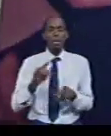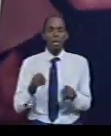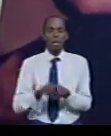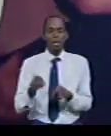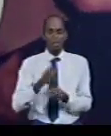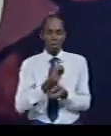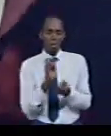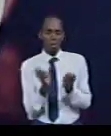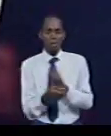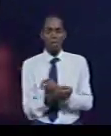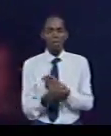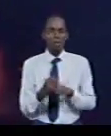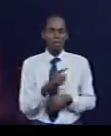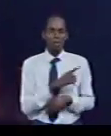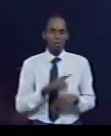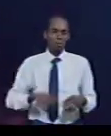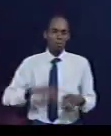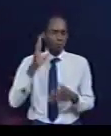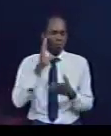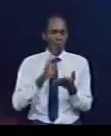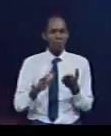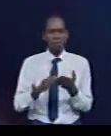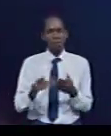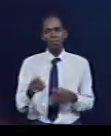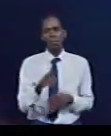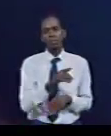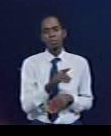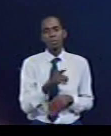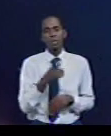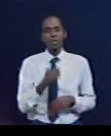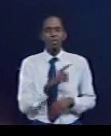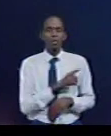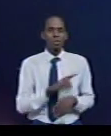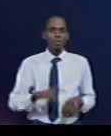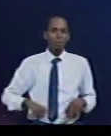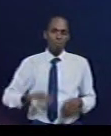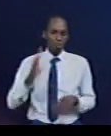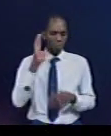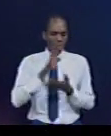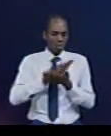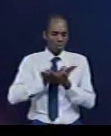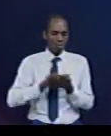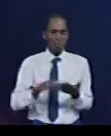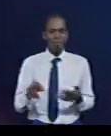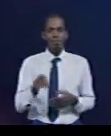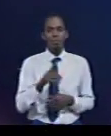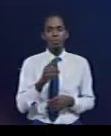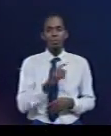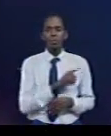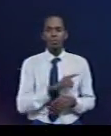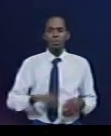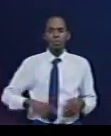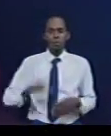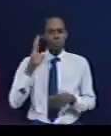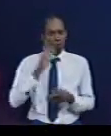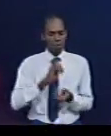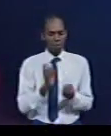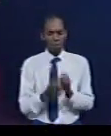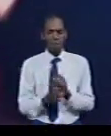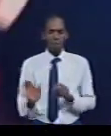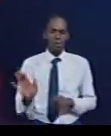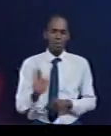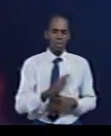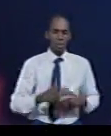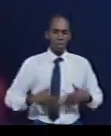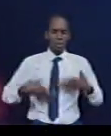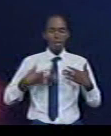the Lord will forgive them. The Lord will cleanse them. the Lord will change their lives,